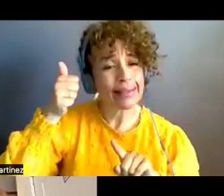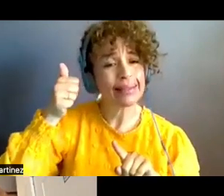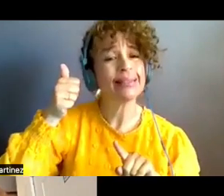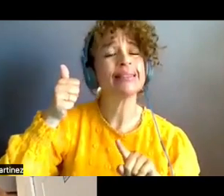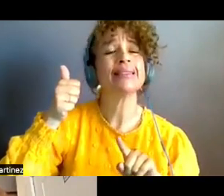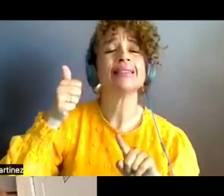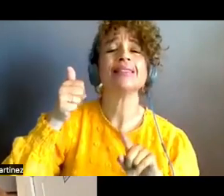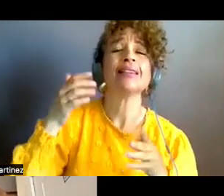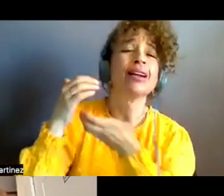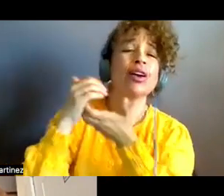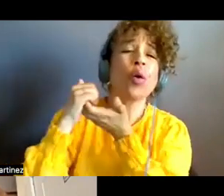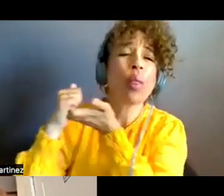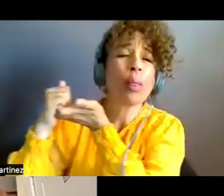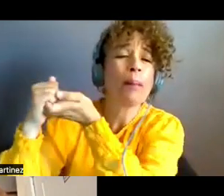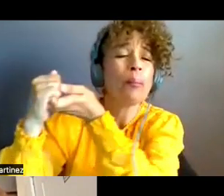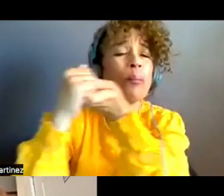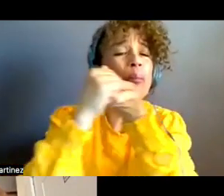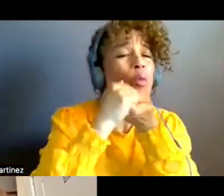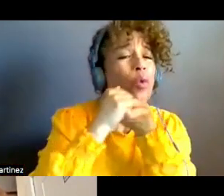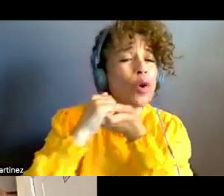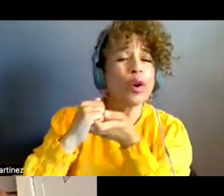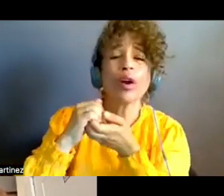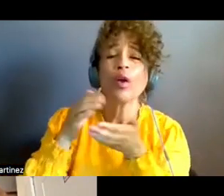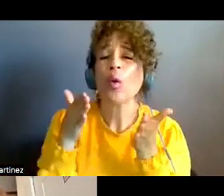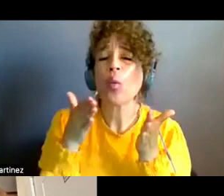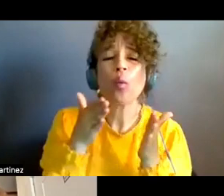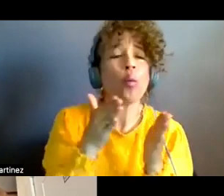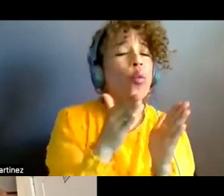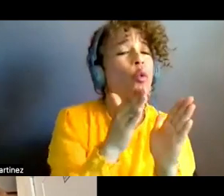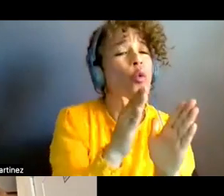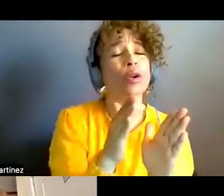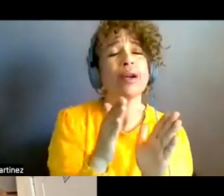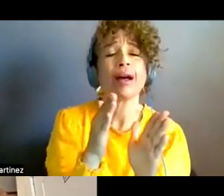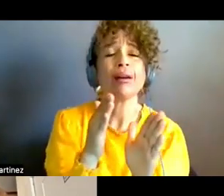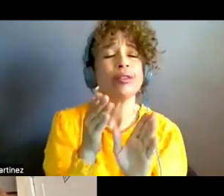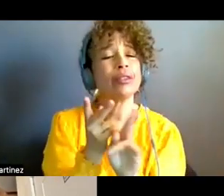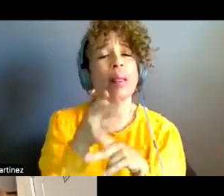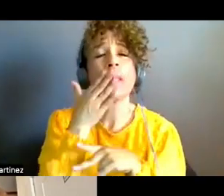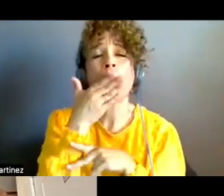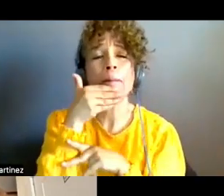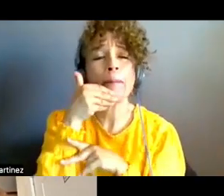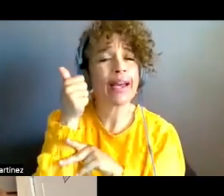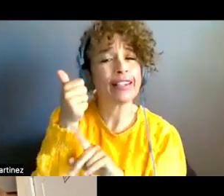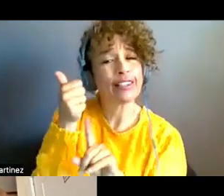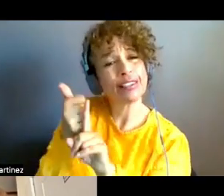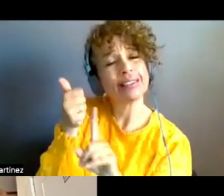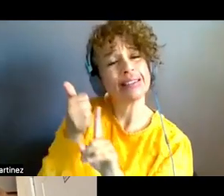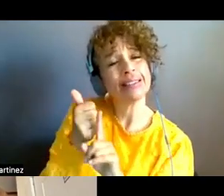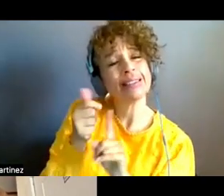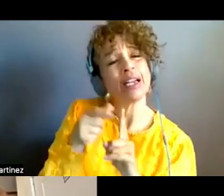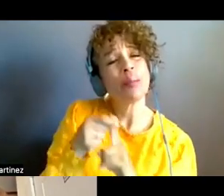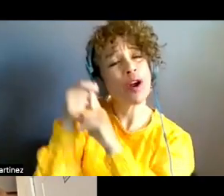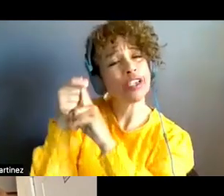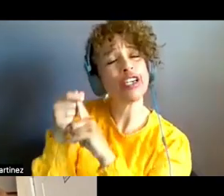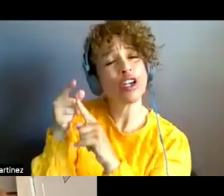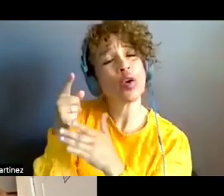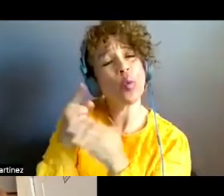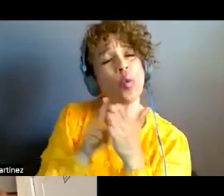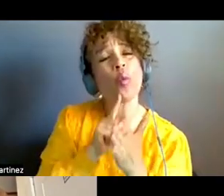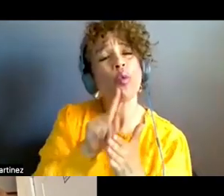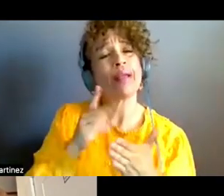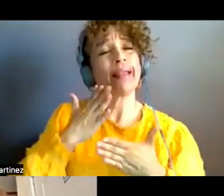Like collaborate in a way that they can produce the best of themselves at a particular moment. That's what I really